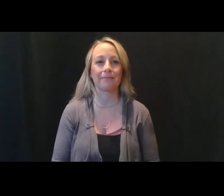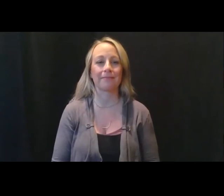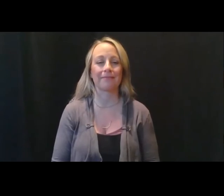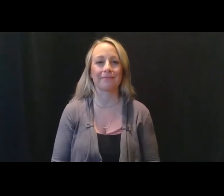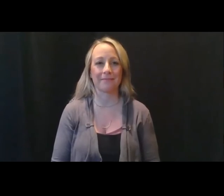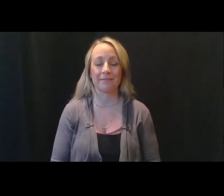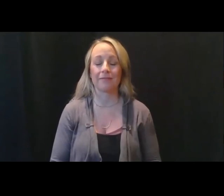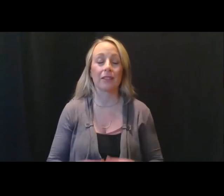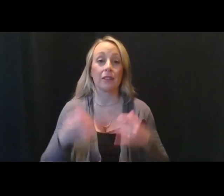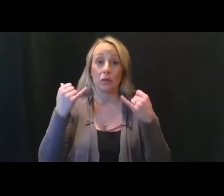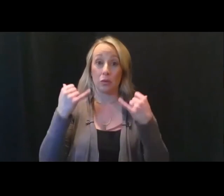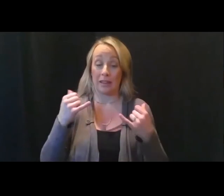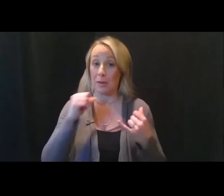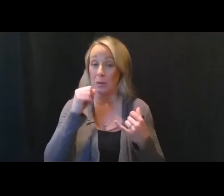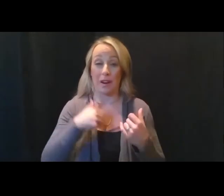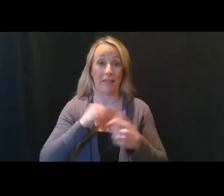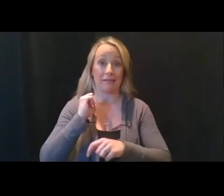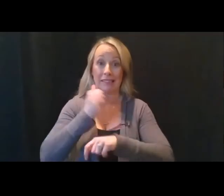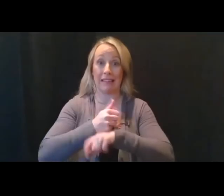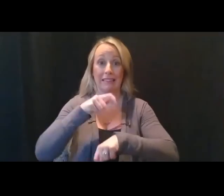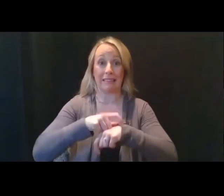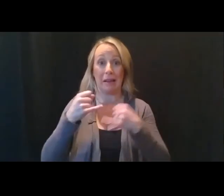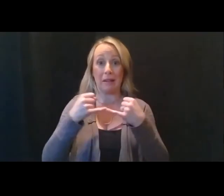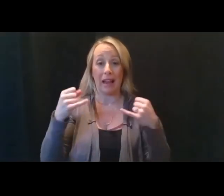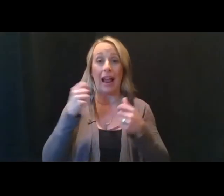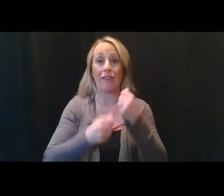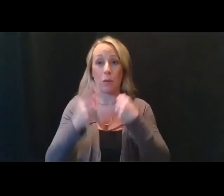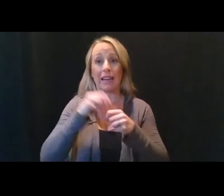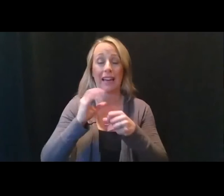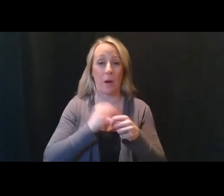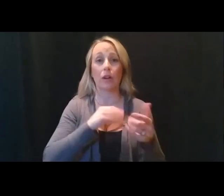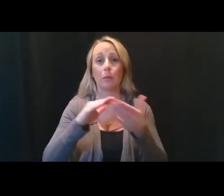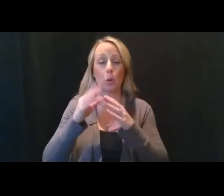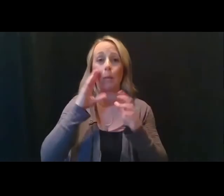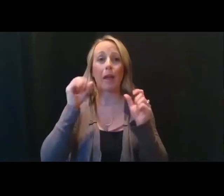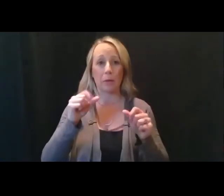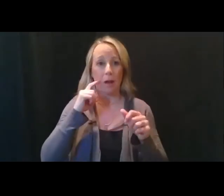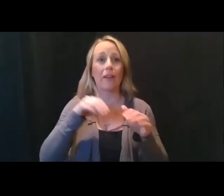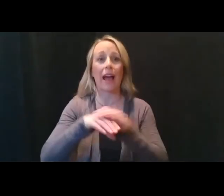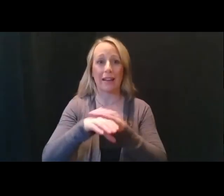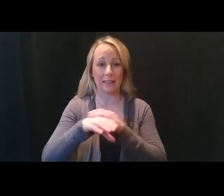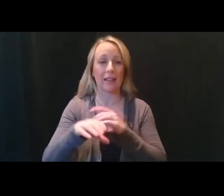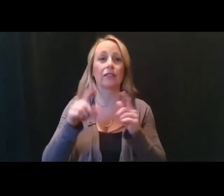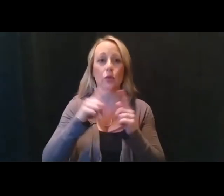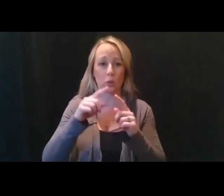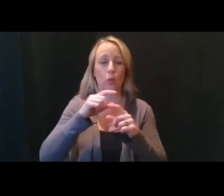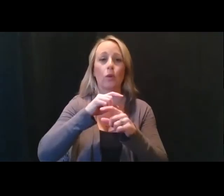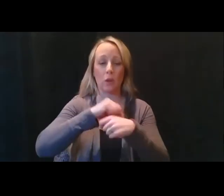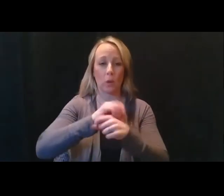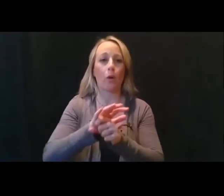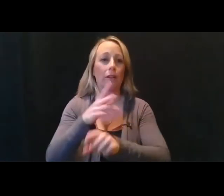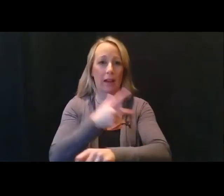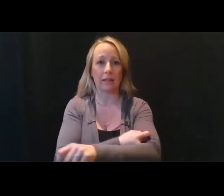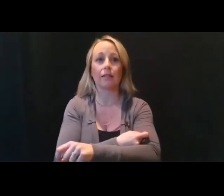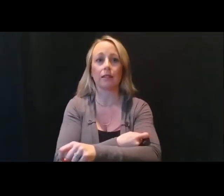Although we don't have a set timeline, everyone in our community will be able to get access to the COVID-19 vaccine in time.